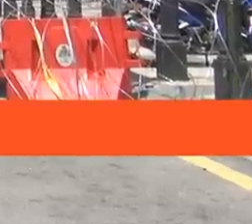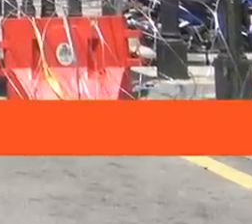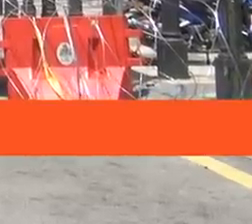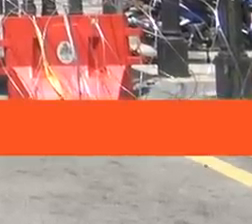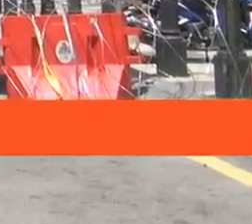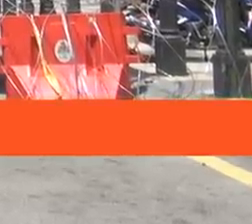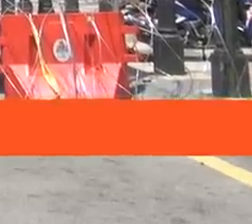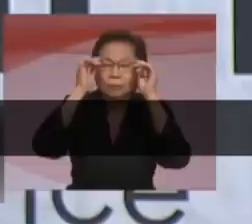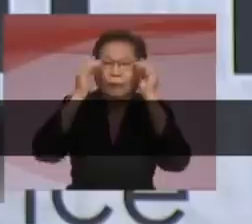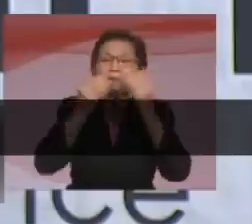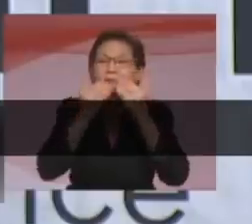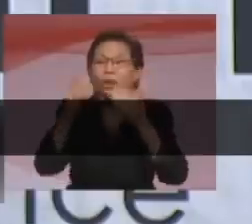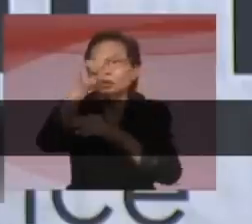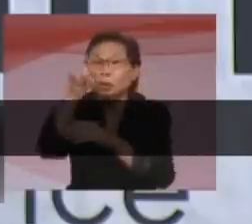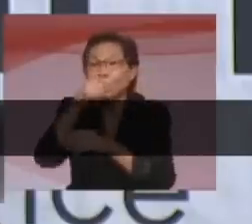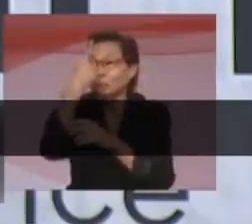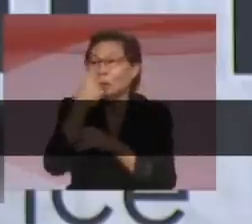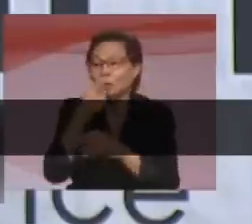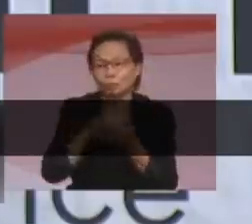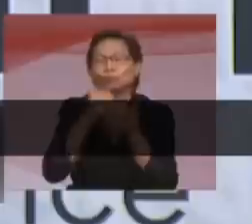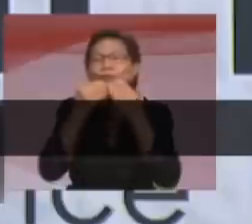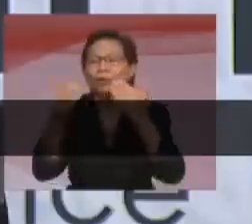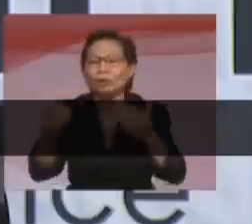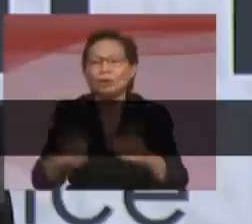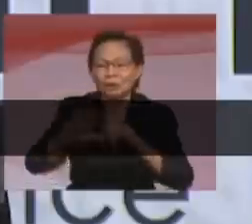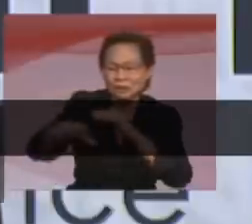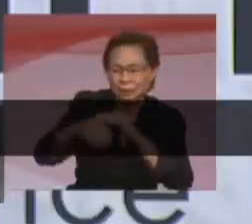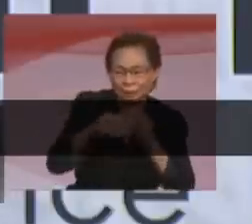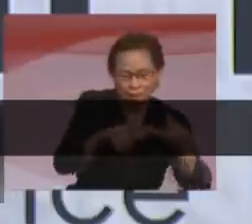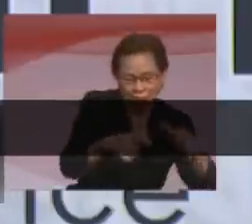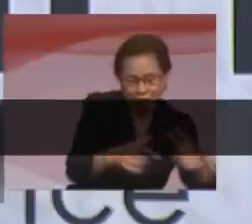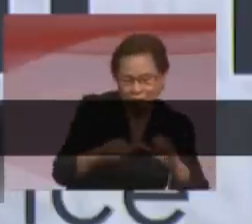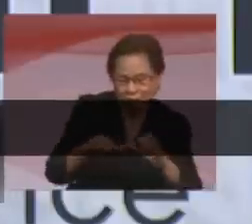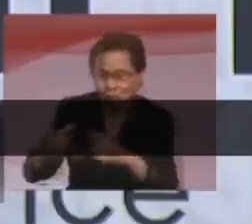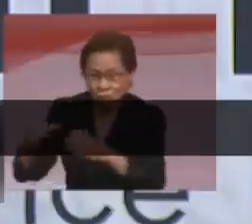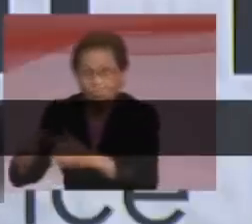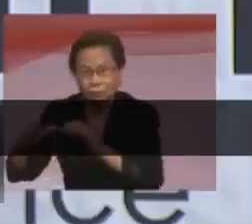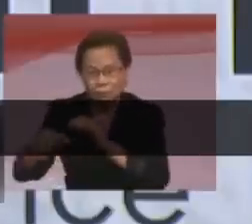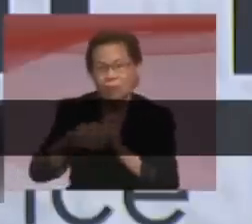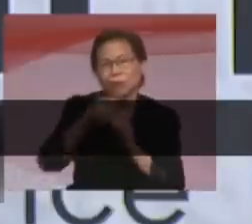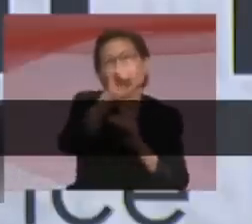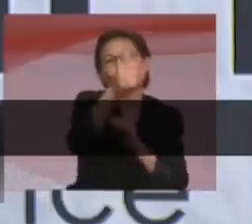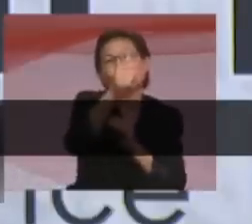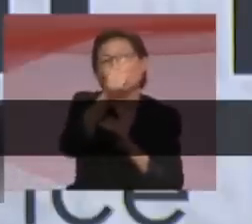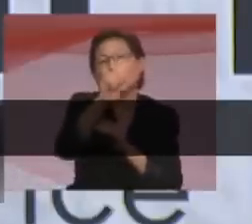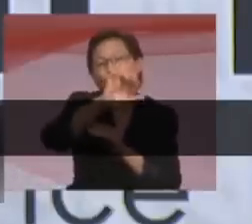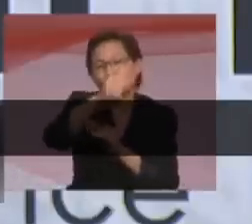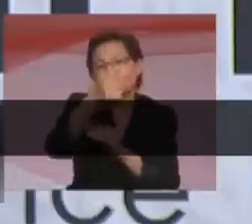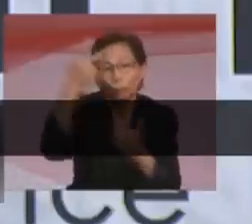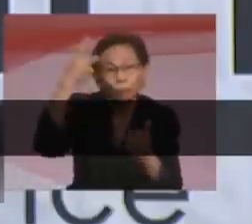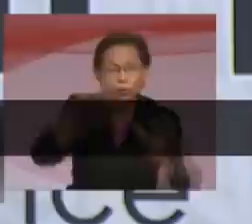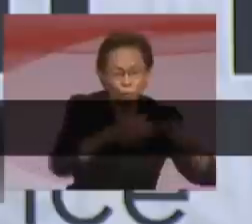number of infections there. Jadi kita lihat memang ada pertambahan kluster, iaitu 10 kluster yang telah dikenal